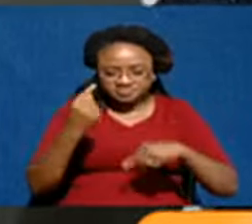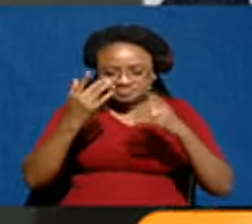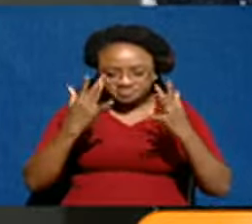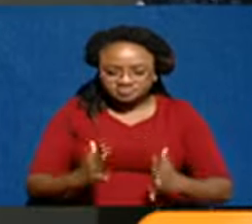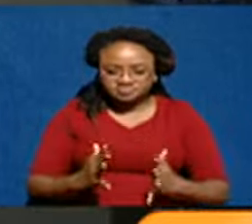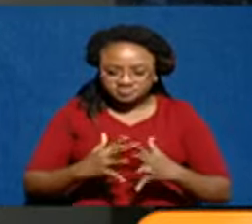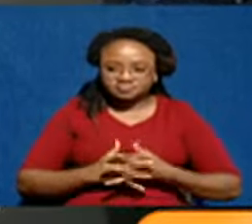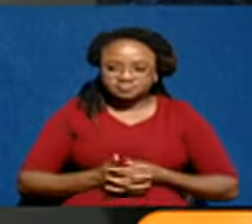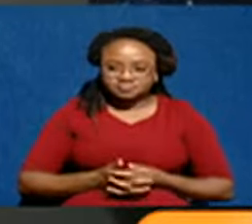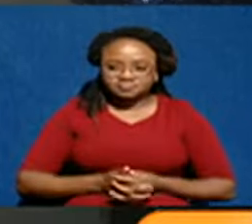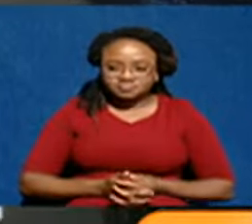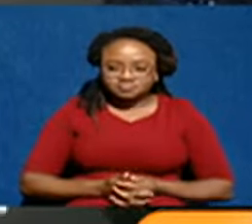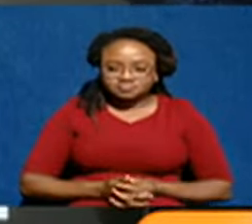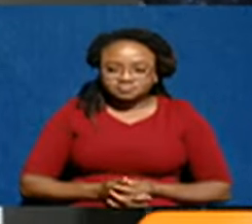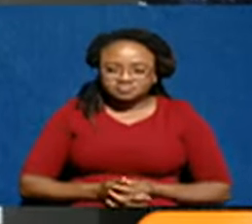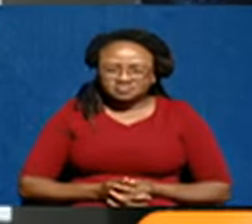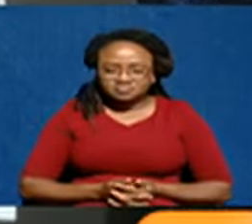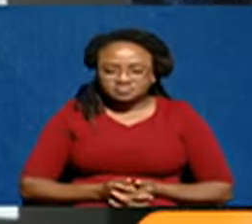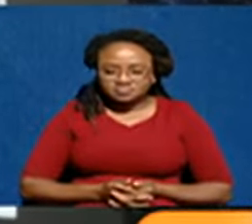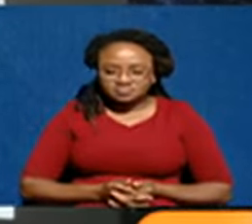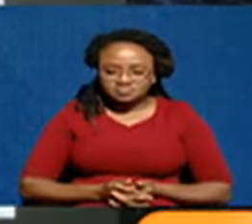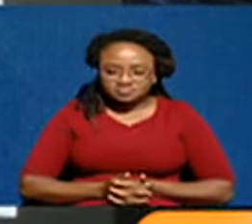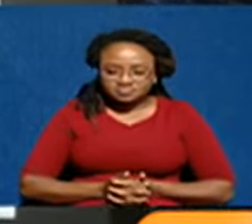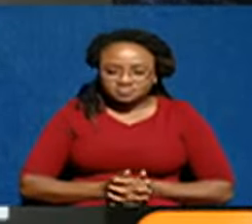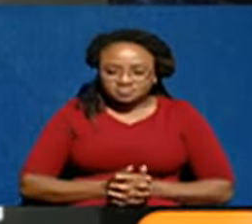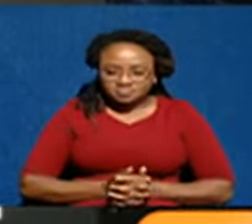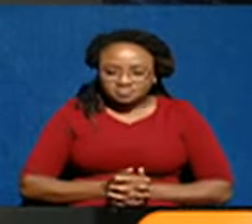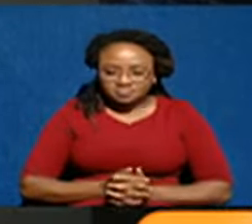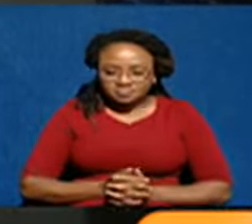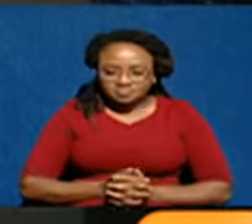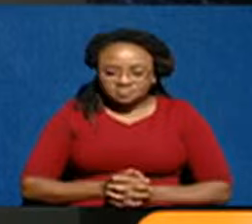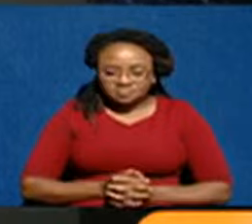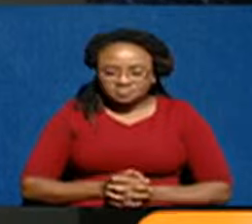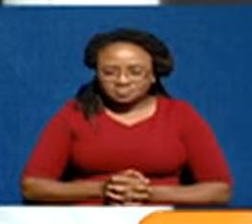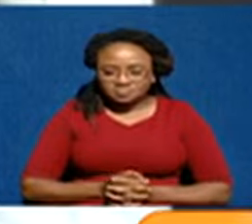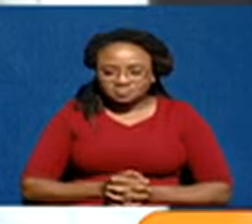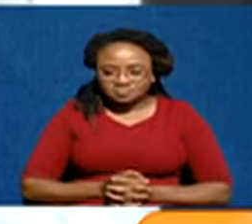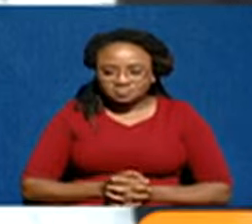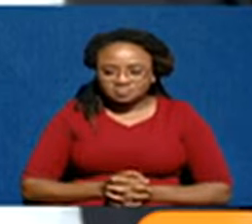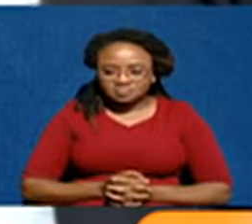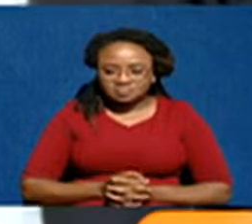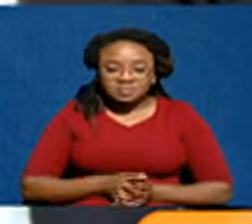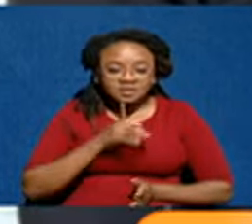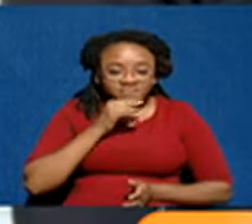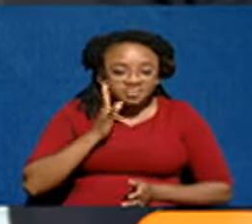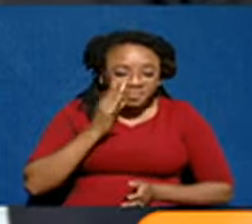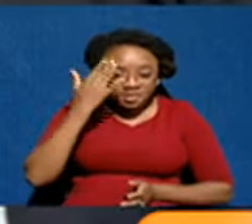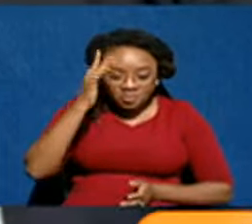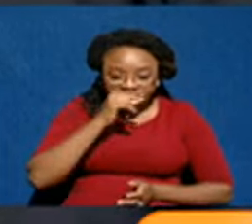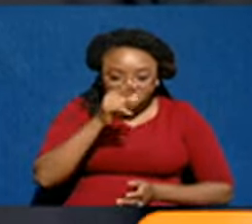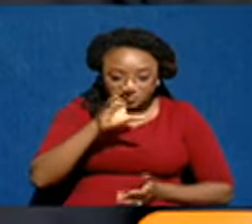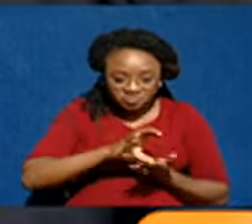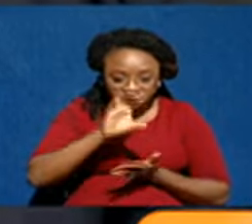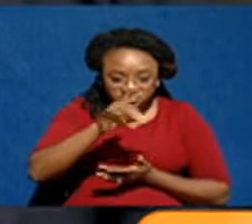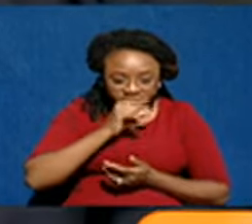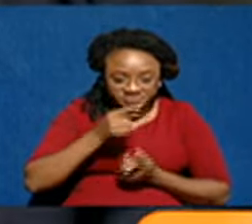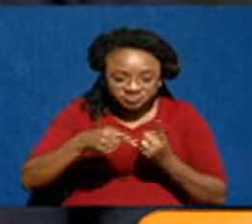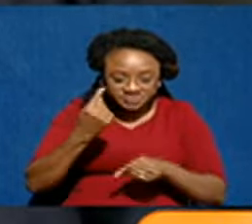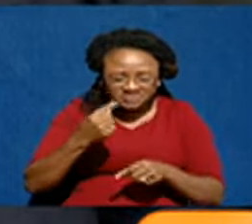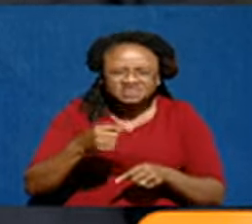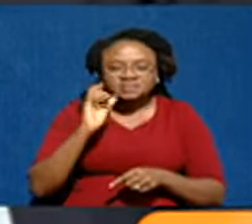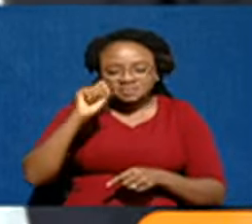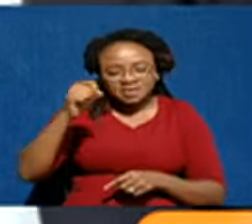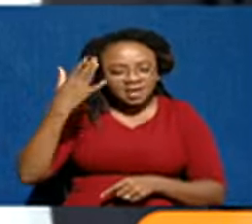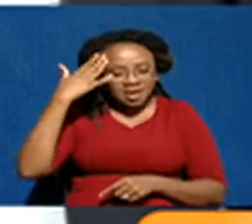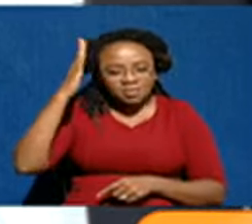winner. Heko sana, ndugu yangu. Asante, asante sana. Asante sana. Wazazi wanajua kwamba ulipata pesa? Ya, niliwapigia simu